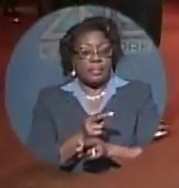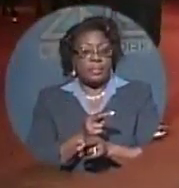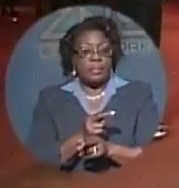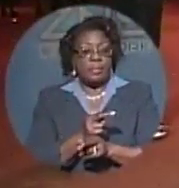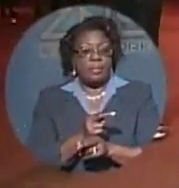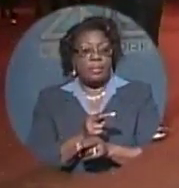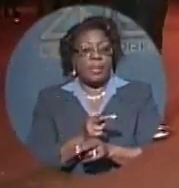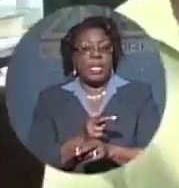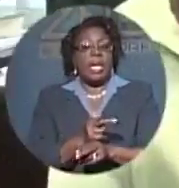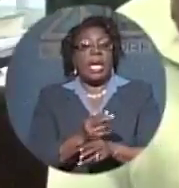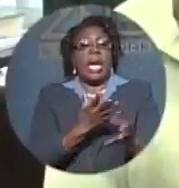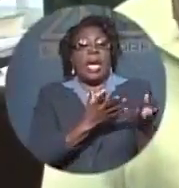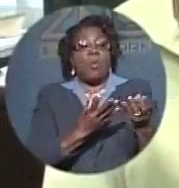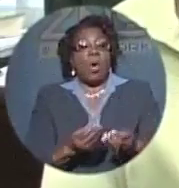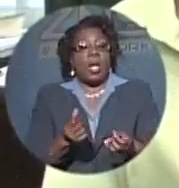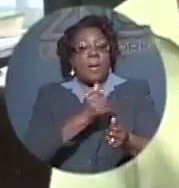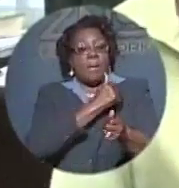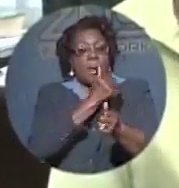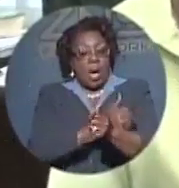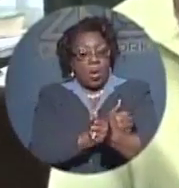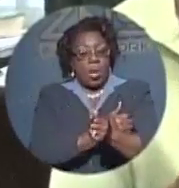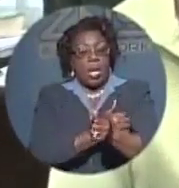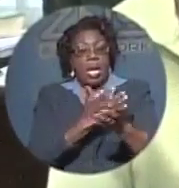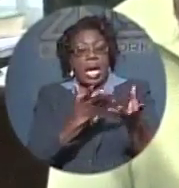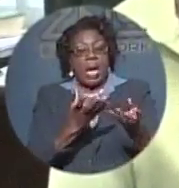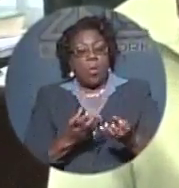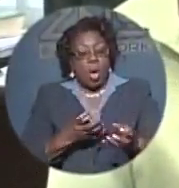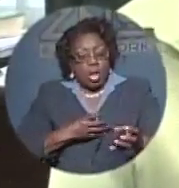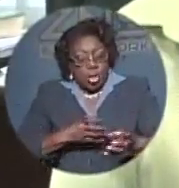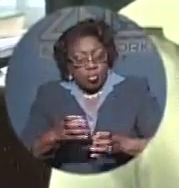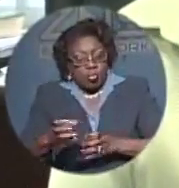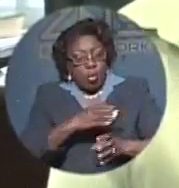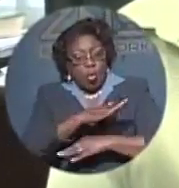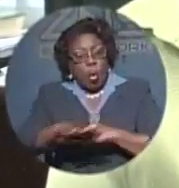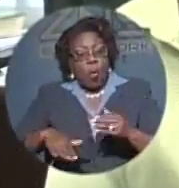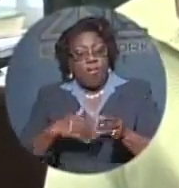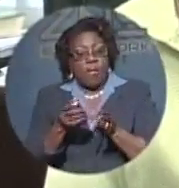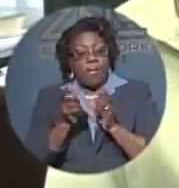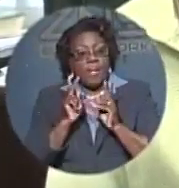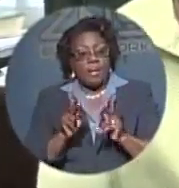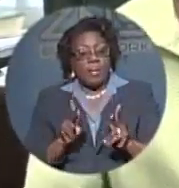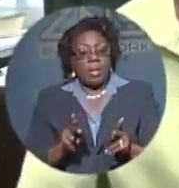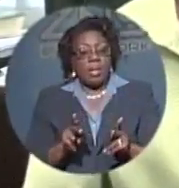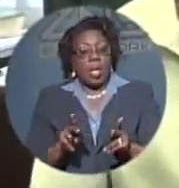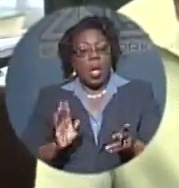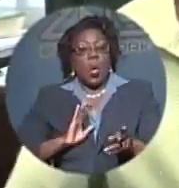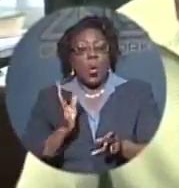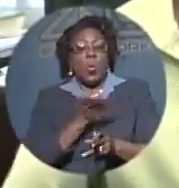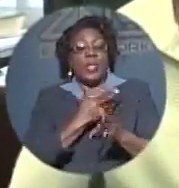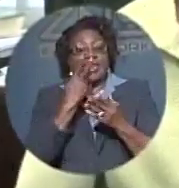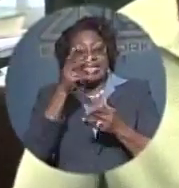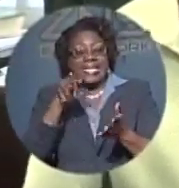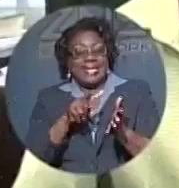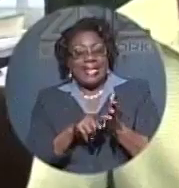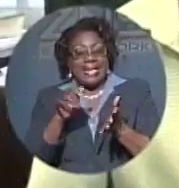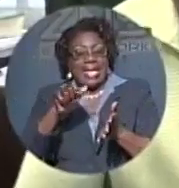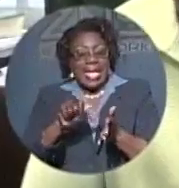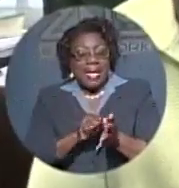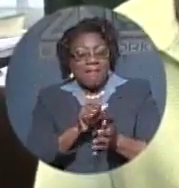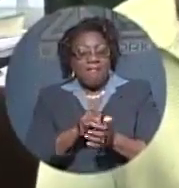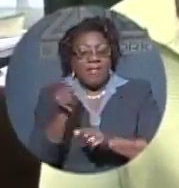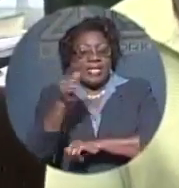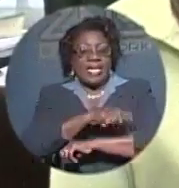life. I want power. I want control over people. We see that every day in